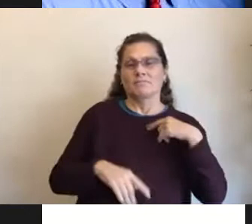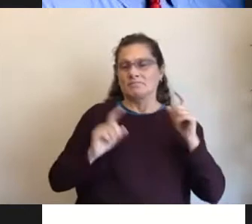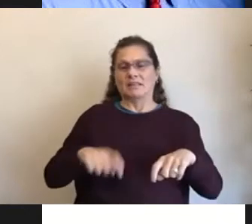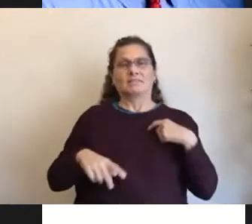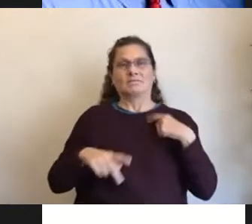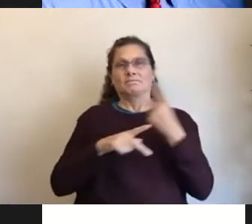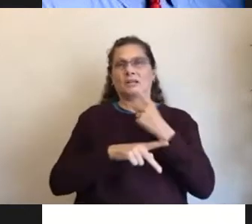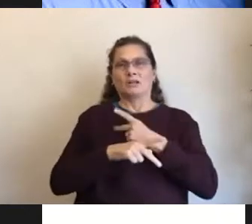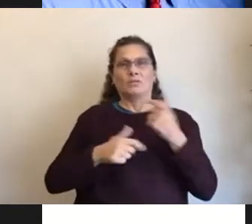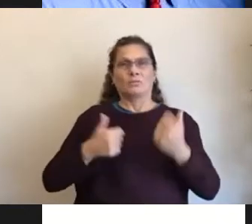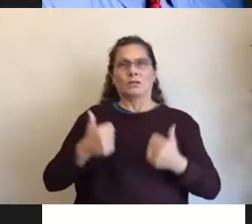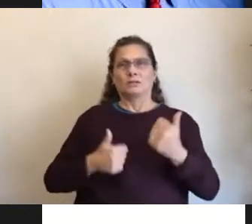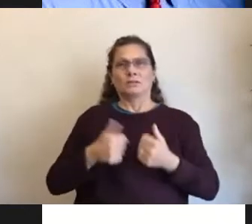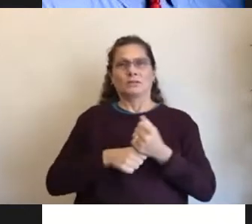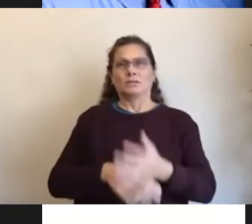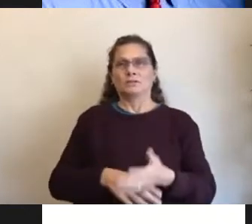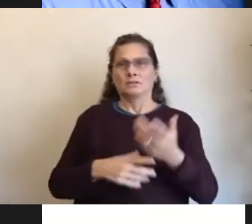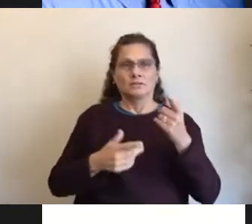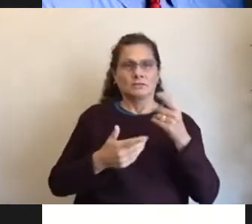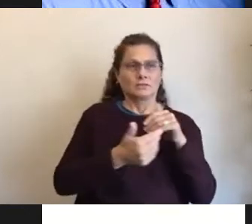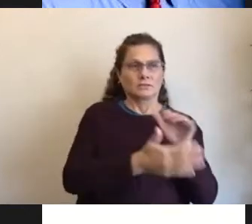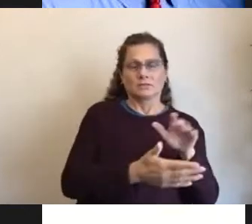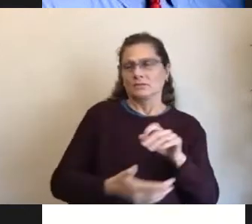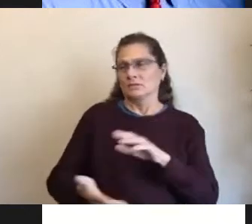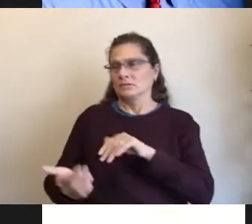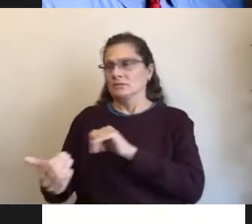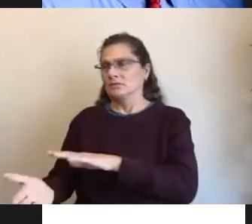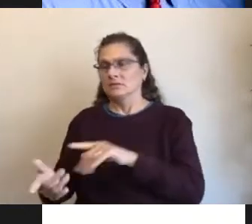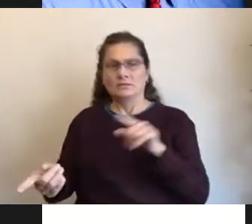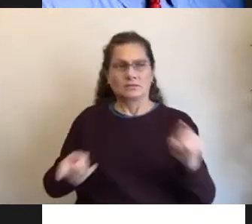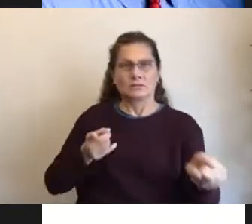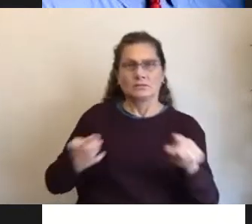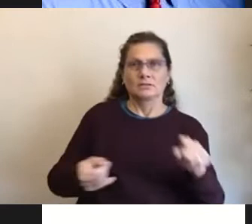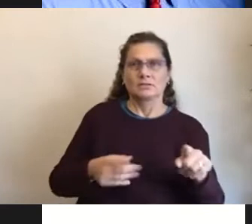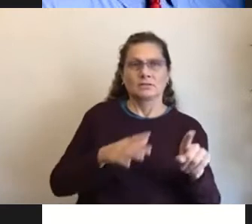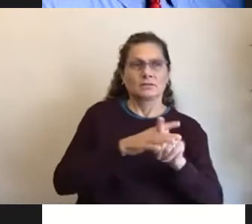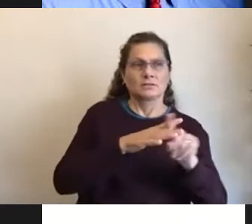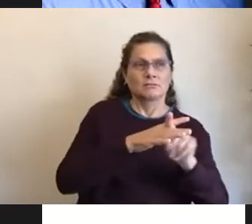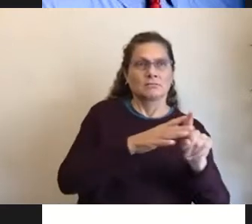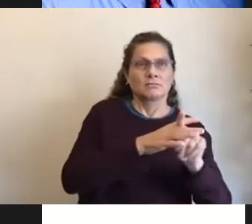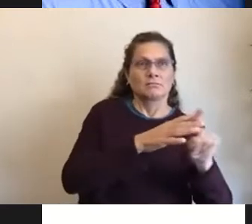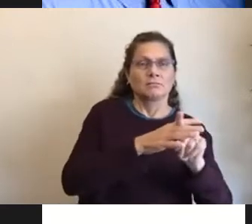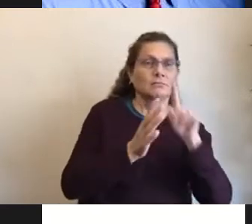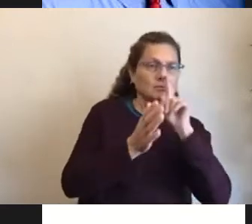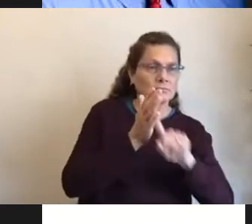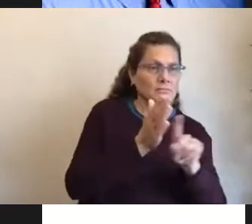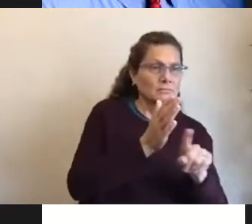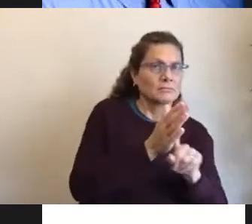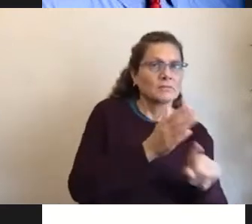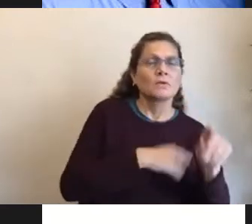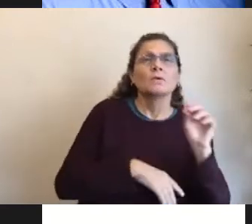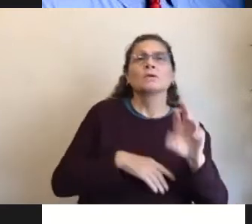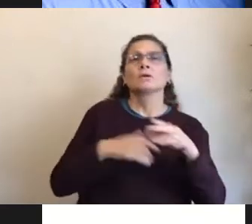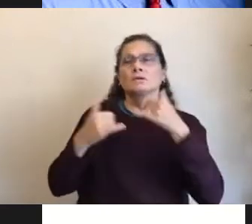how in-depth those interviews are. So the increase in volume does decrease our opportunity to catch